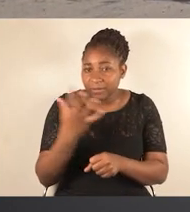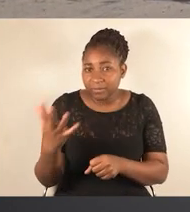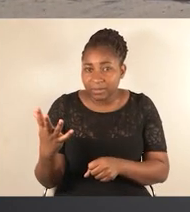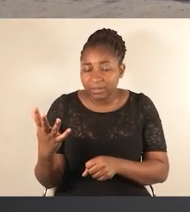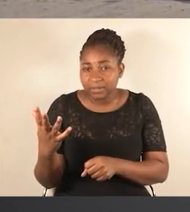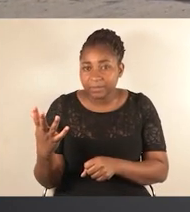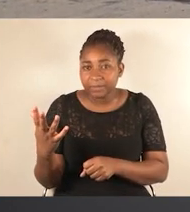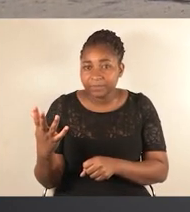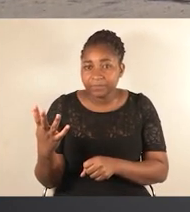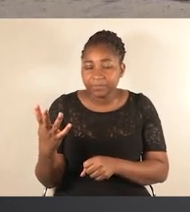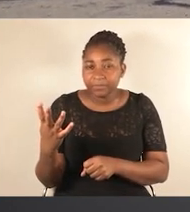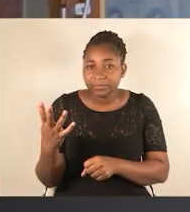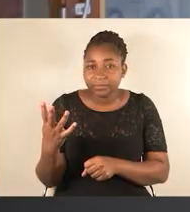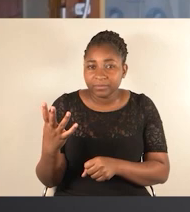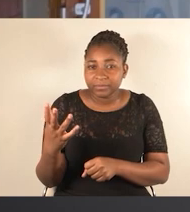2015,